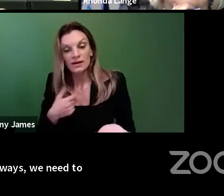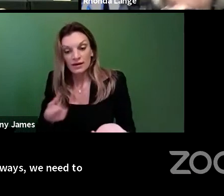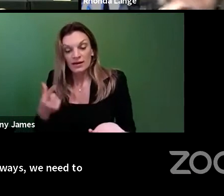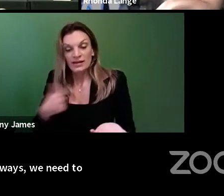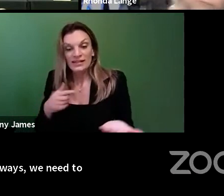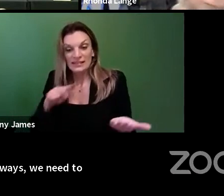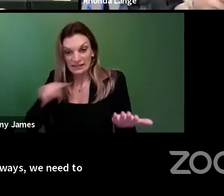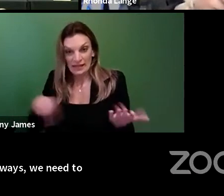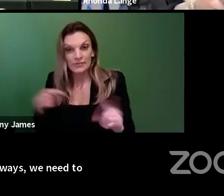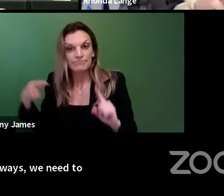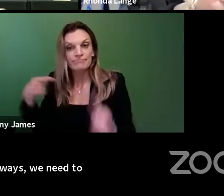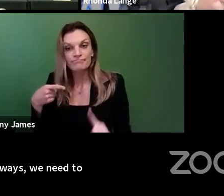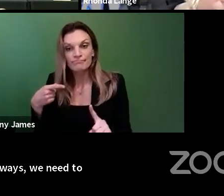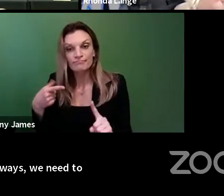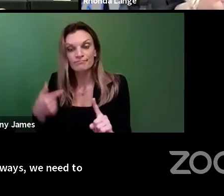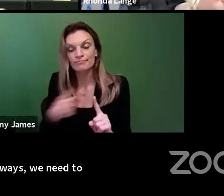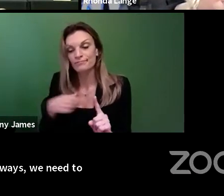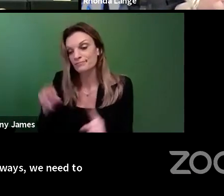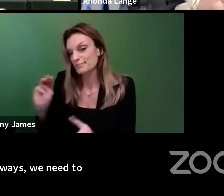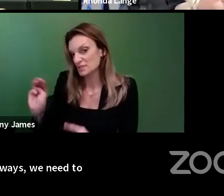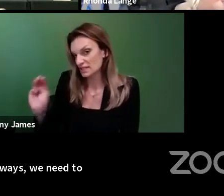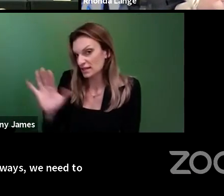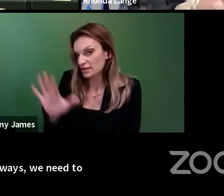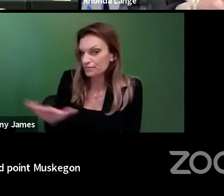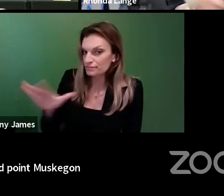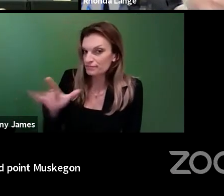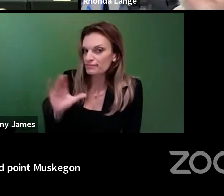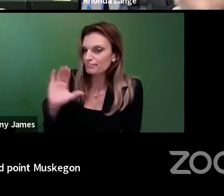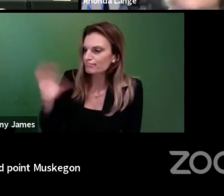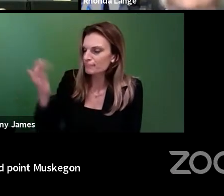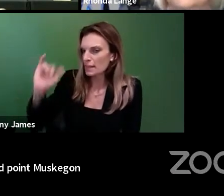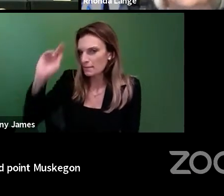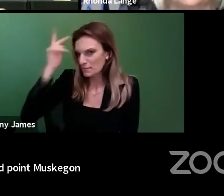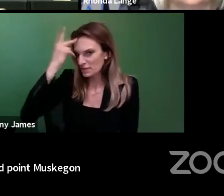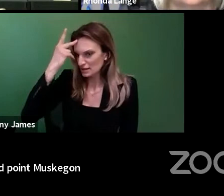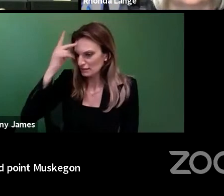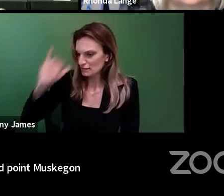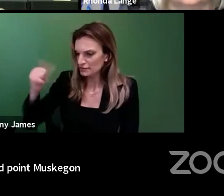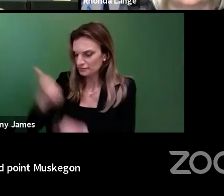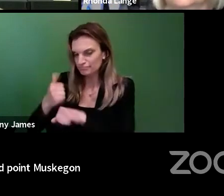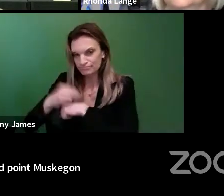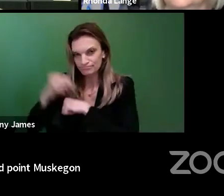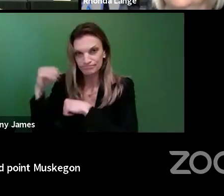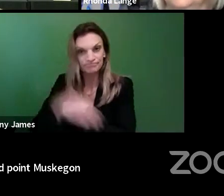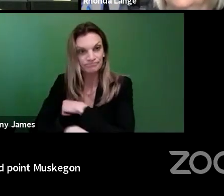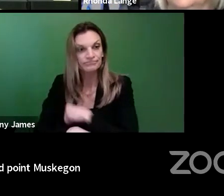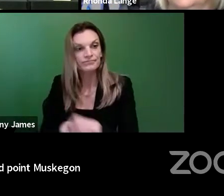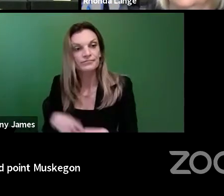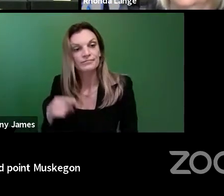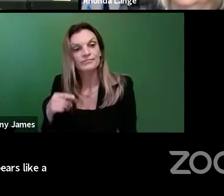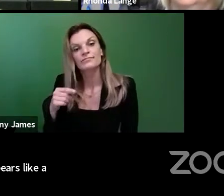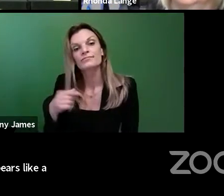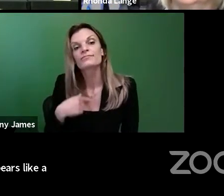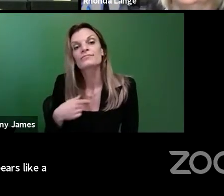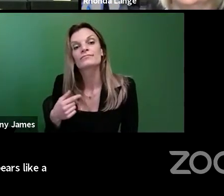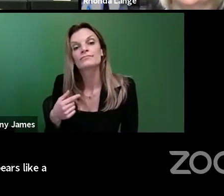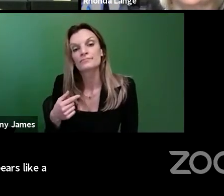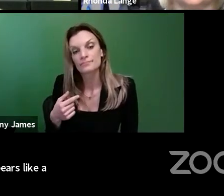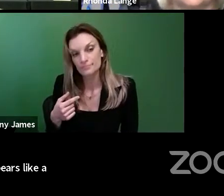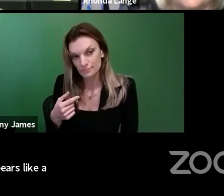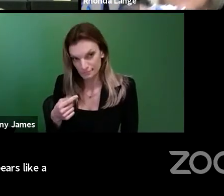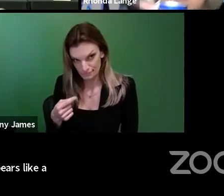point, Muskegon itself as a county appears like a gerrymandered district, and so trying to follow